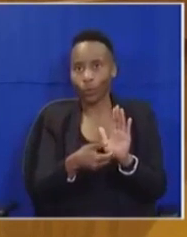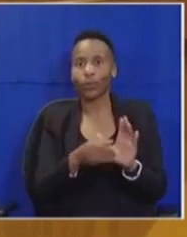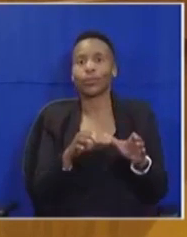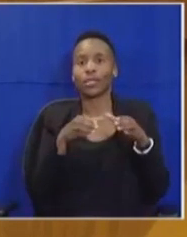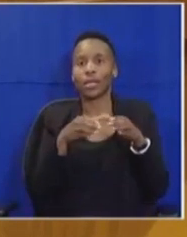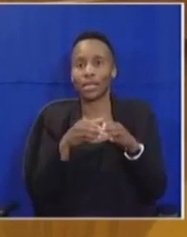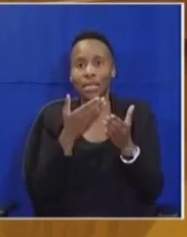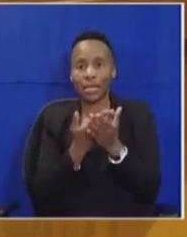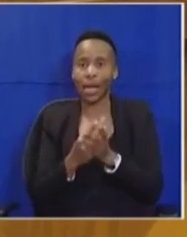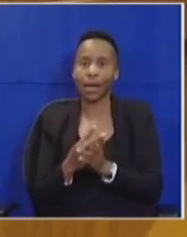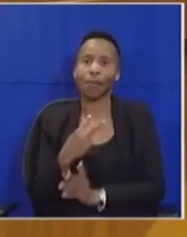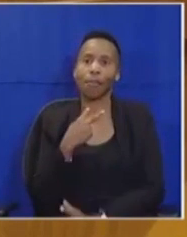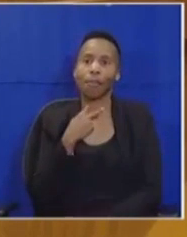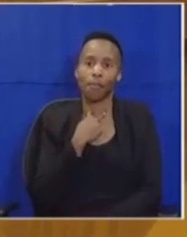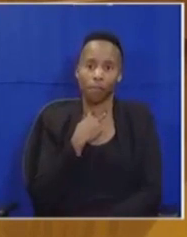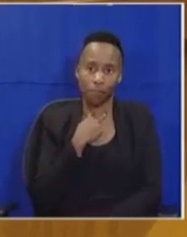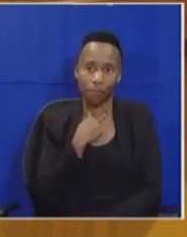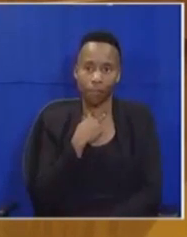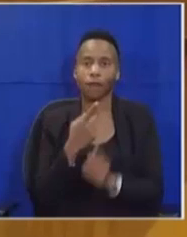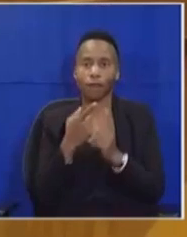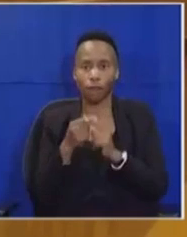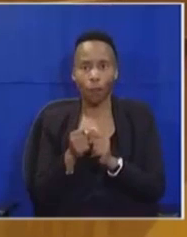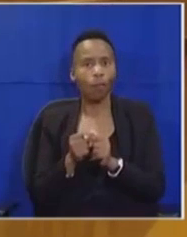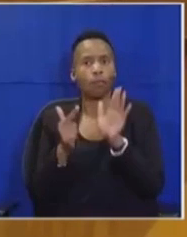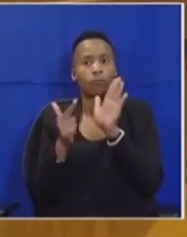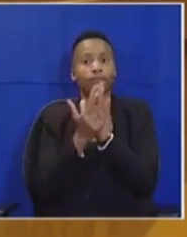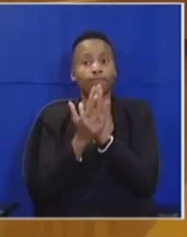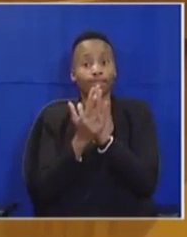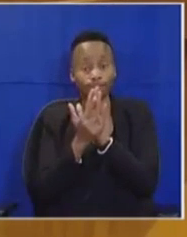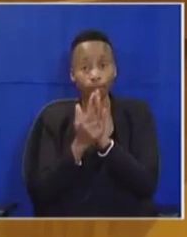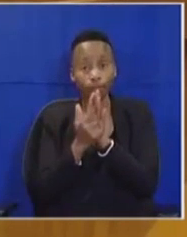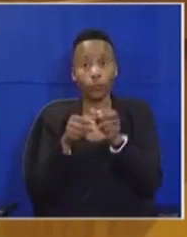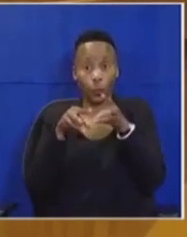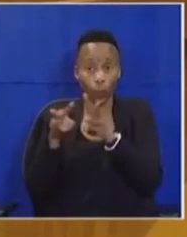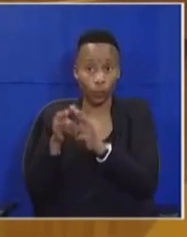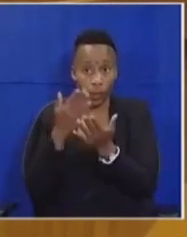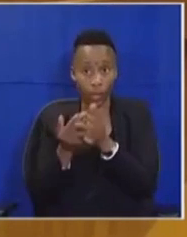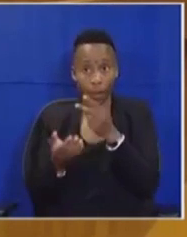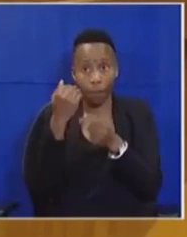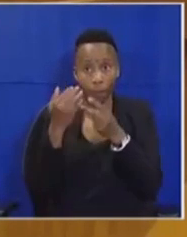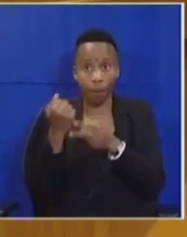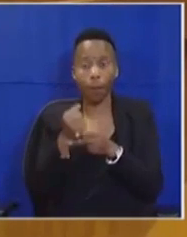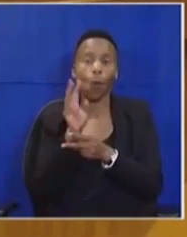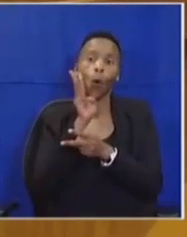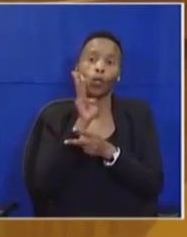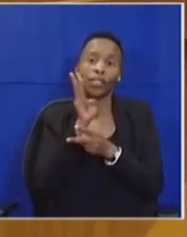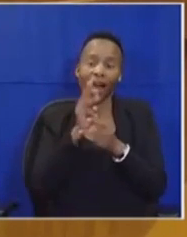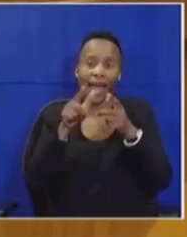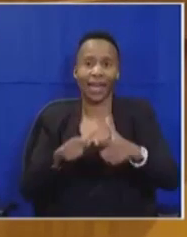taking legislative and other measures to achieve land, water, and related reform